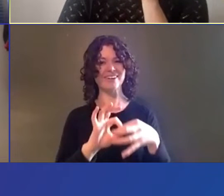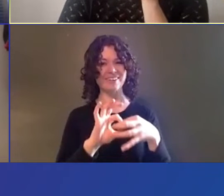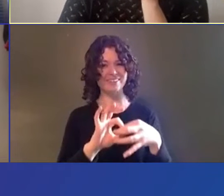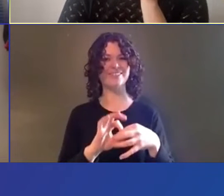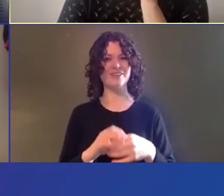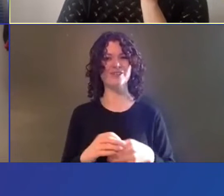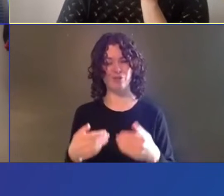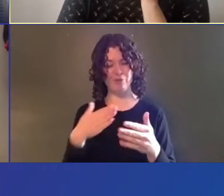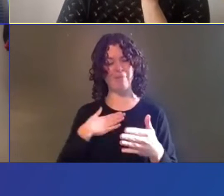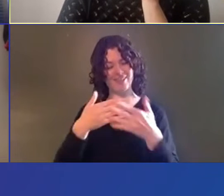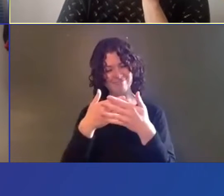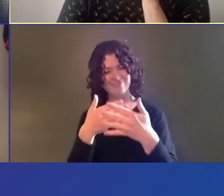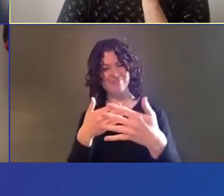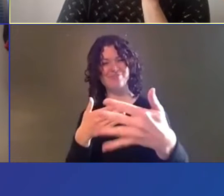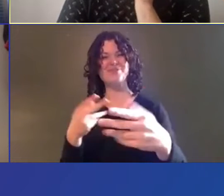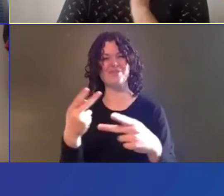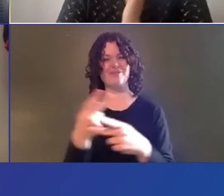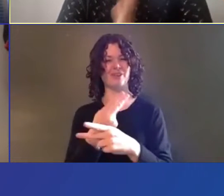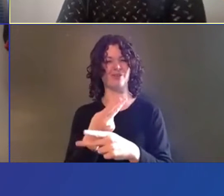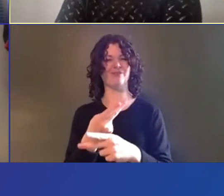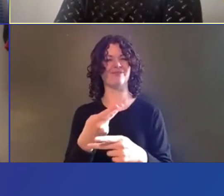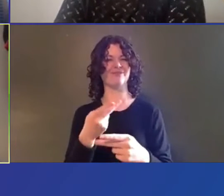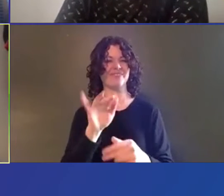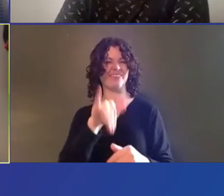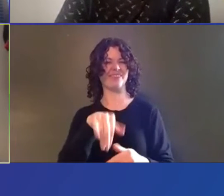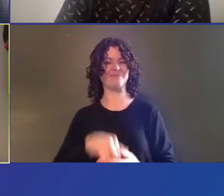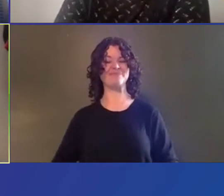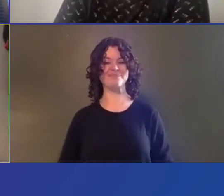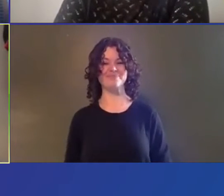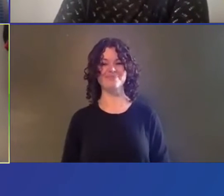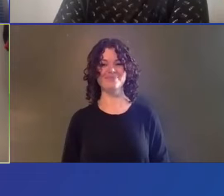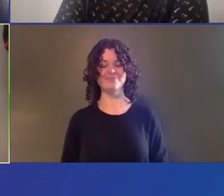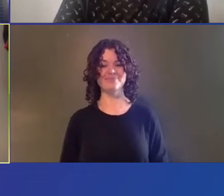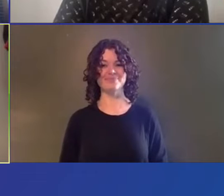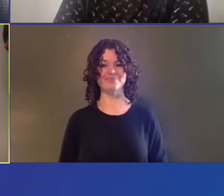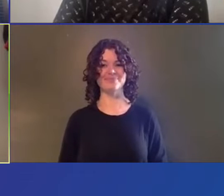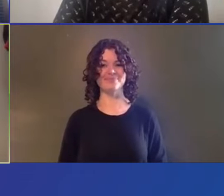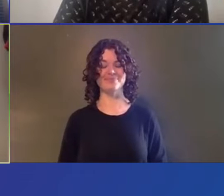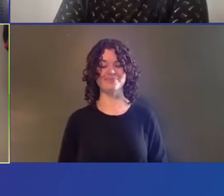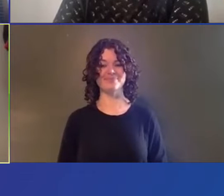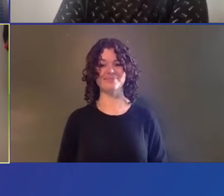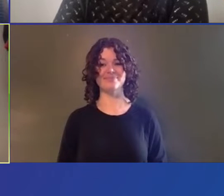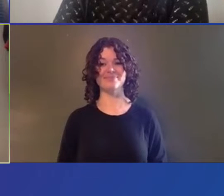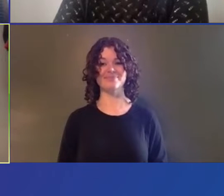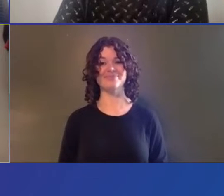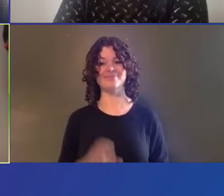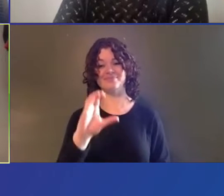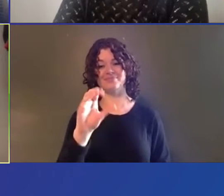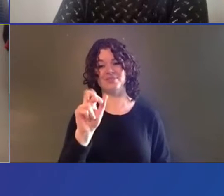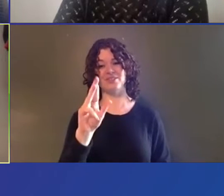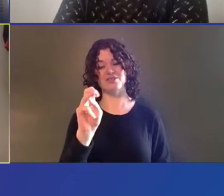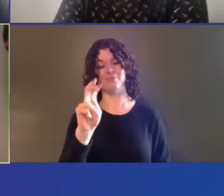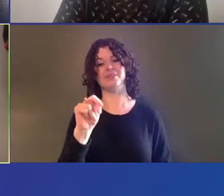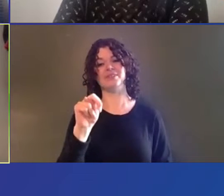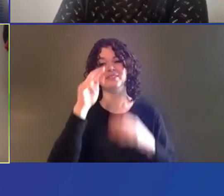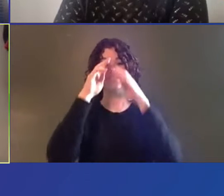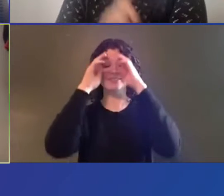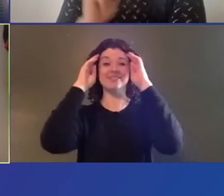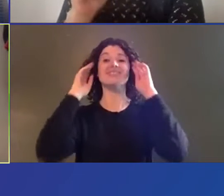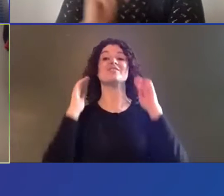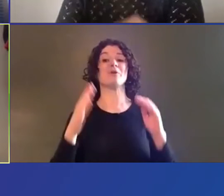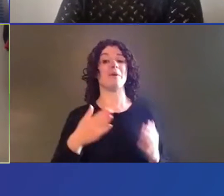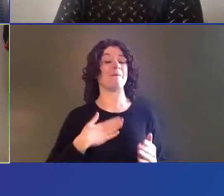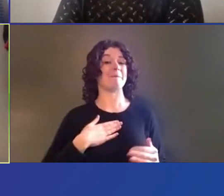structure. But yeah. I do want to say that in the last performance I had at my